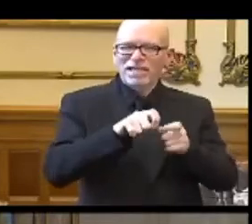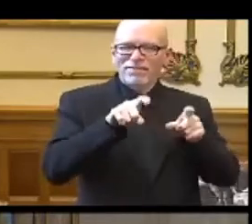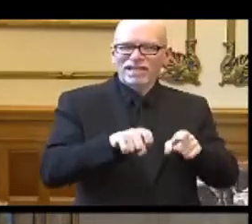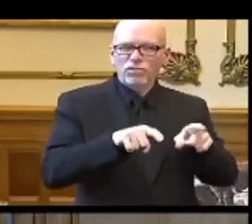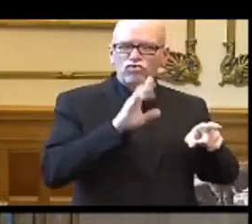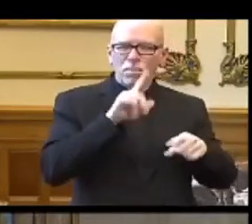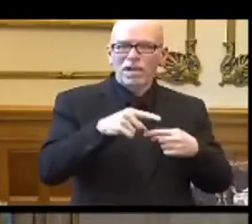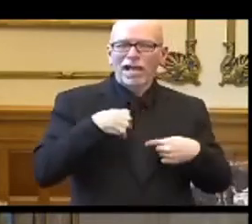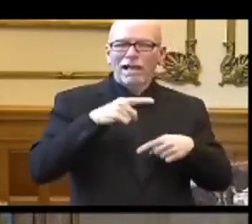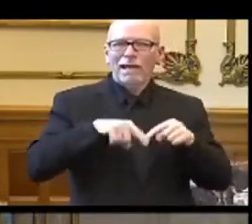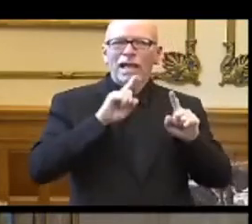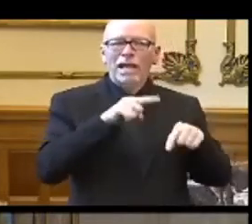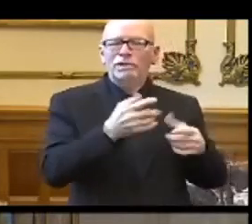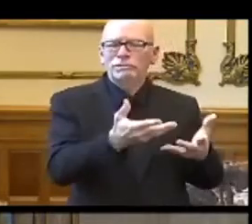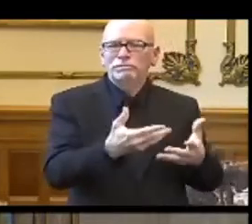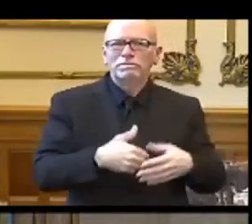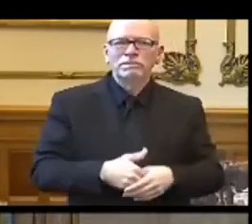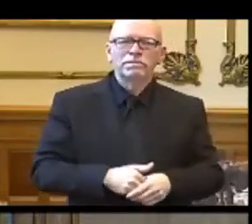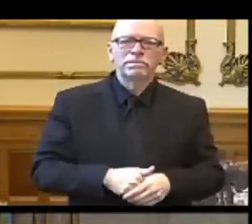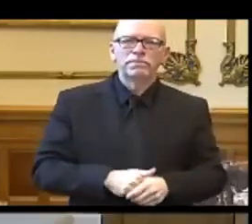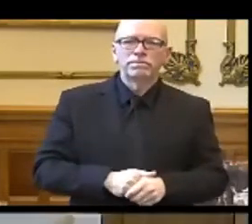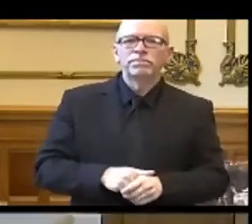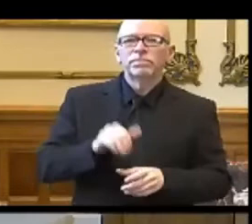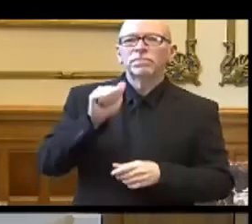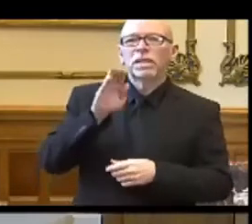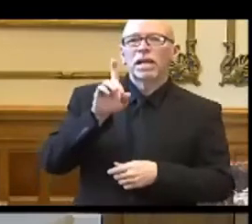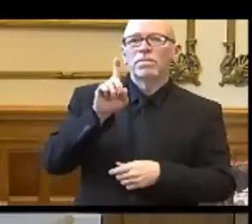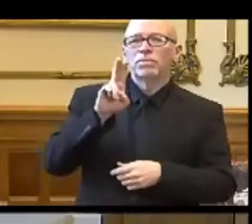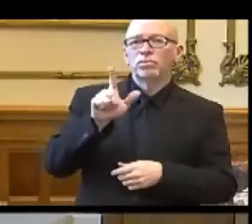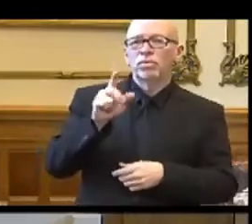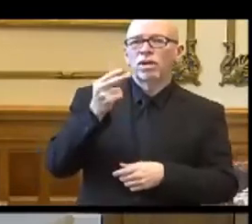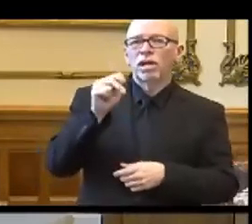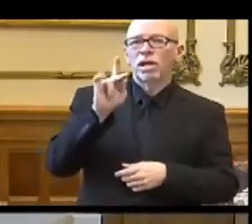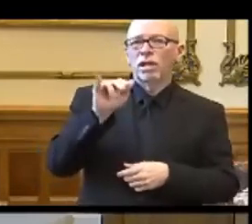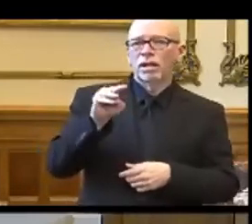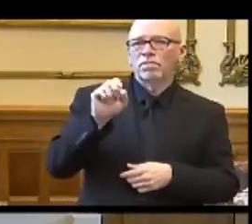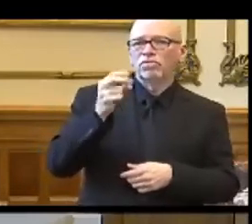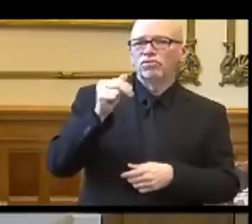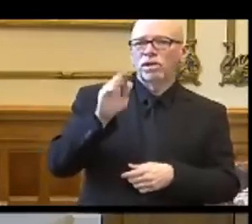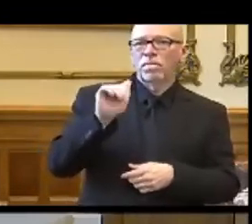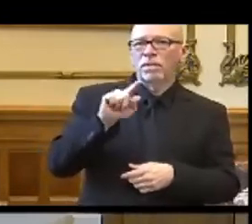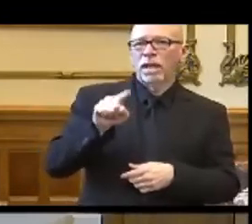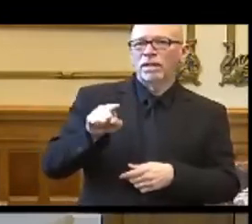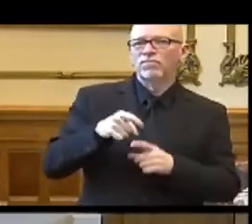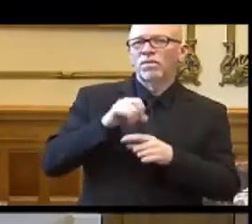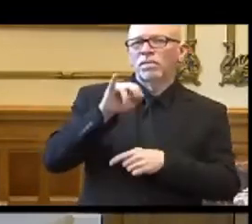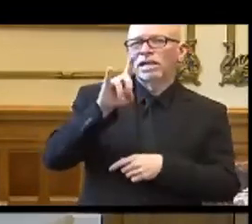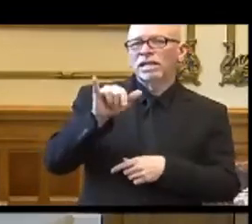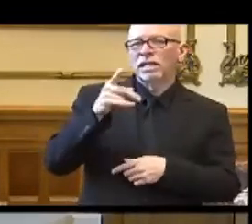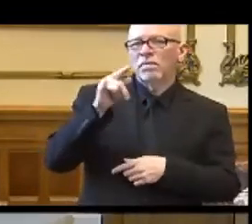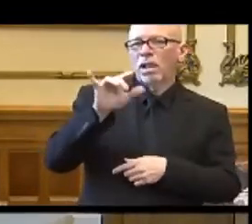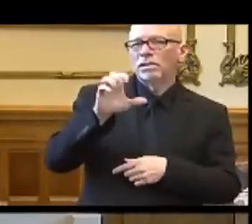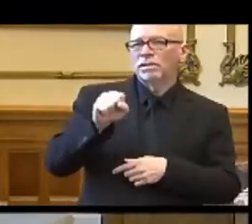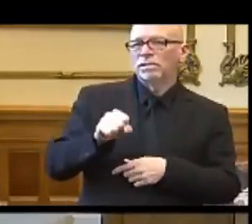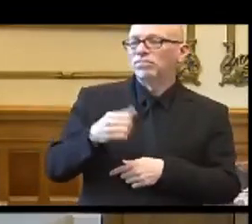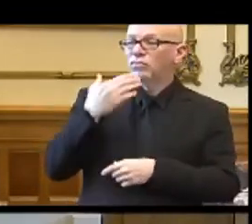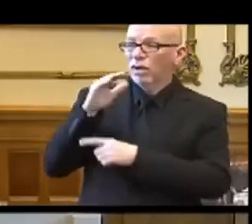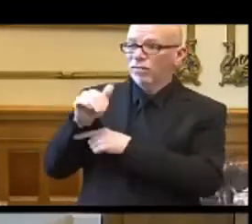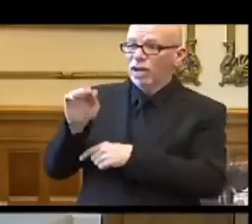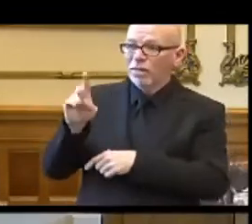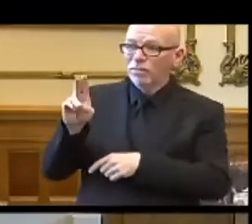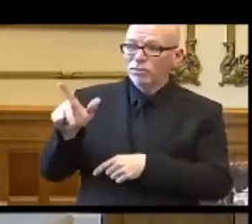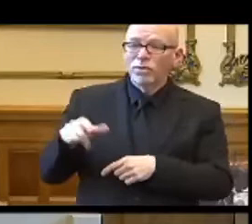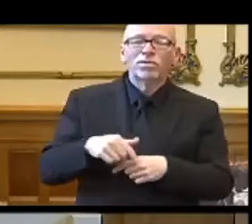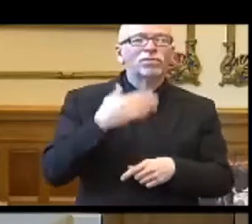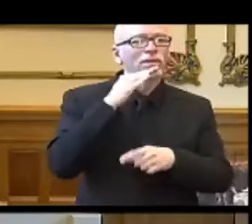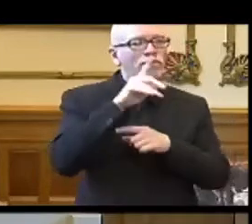so I can't speak to that. Abdul Hakim Shabazz, Indy Politics. Good afternoon, Abdul. Good afternoon,